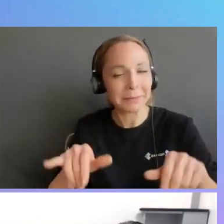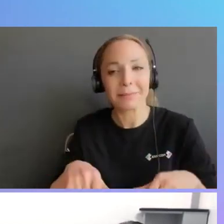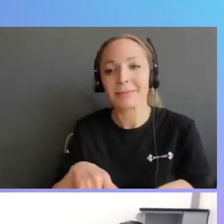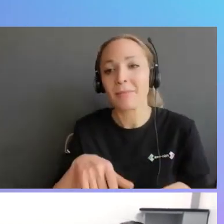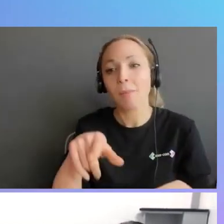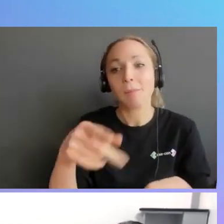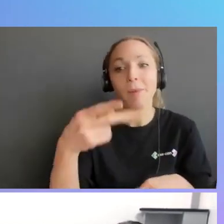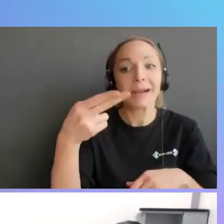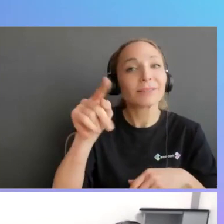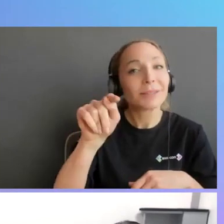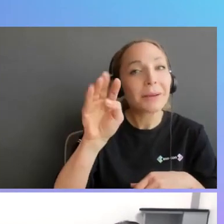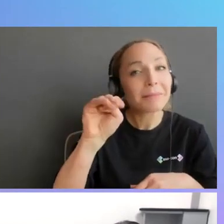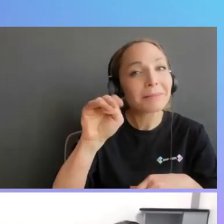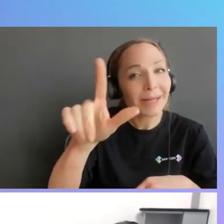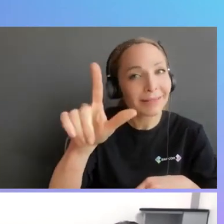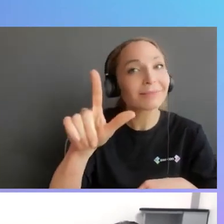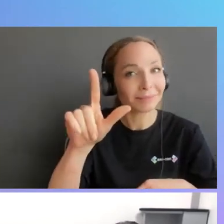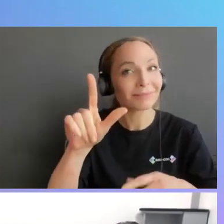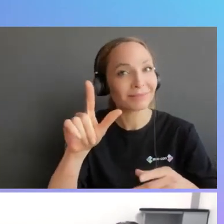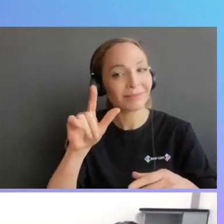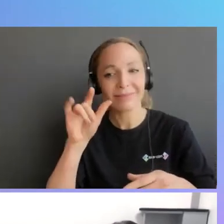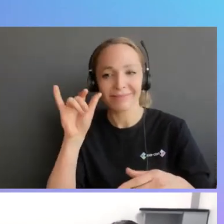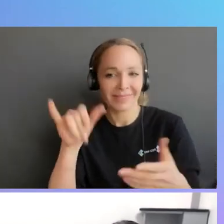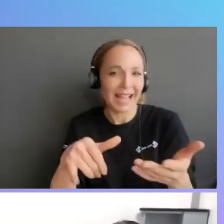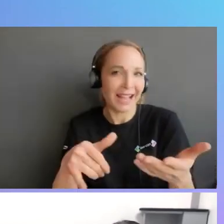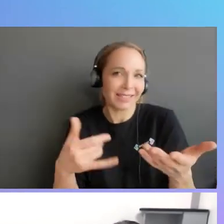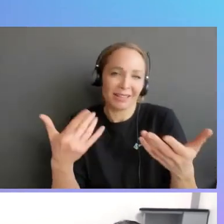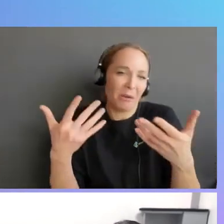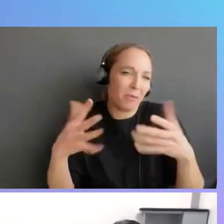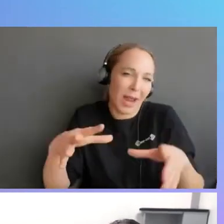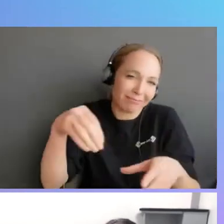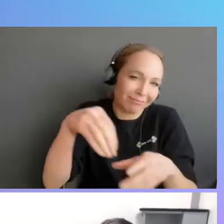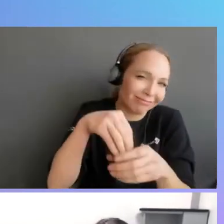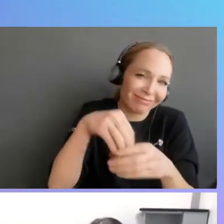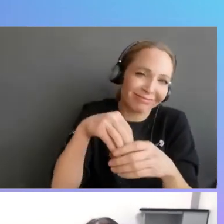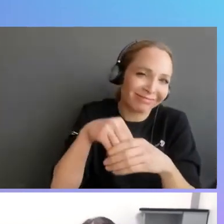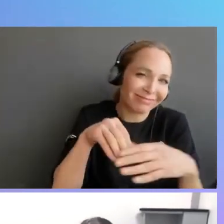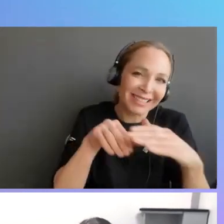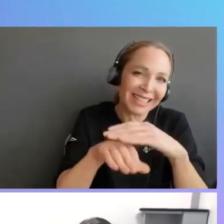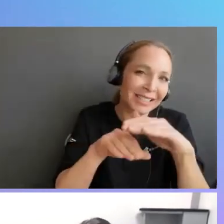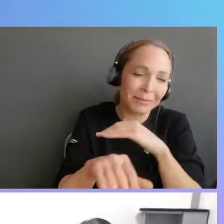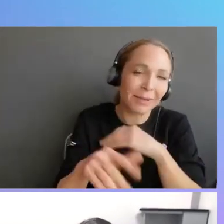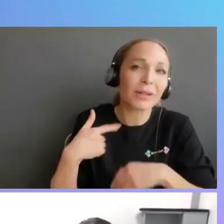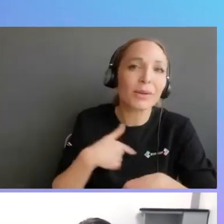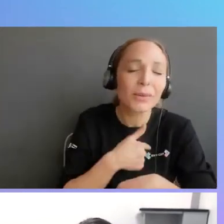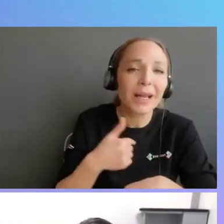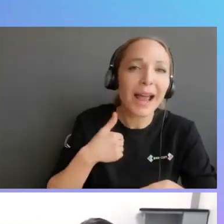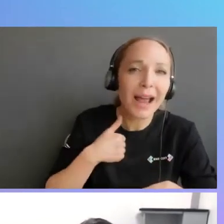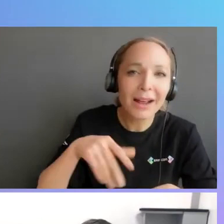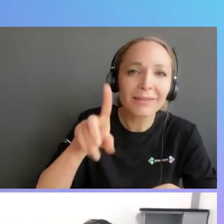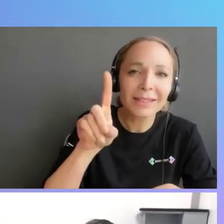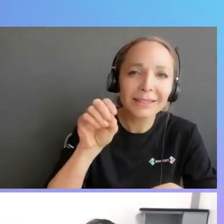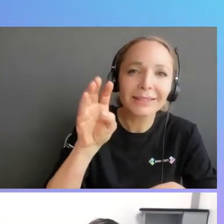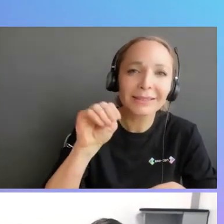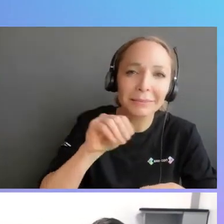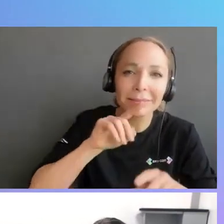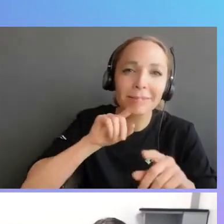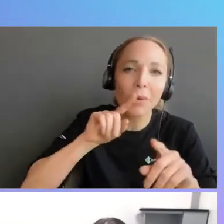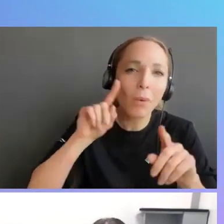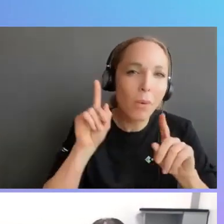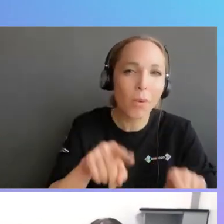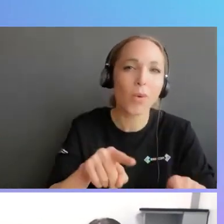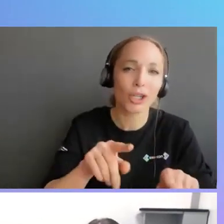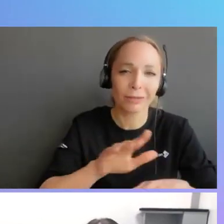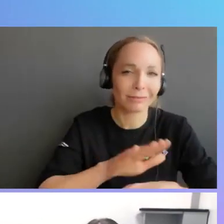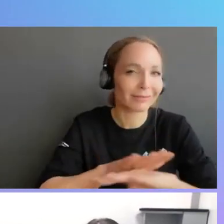user interfaces are underpinned by HTML. We have a DOM order, and all of this is the basis for custom work.